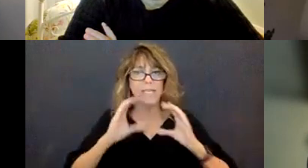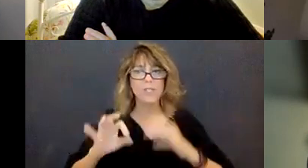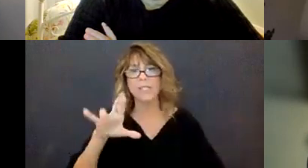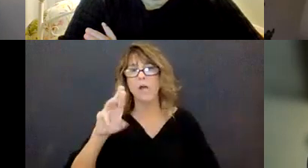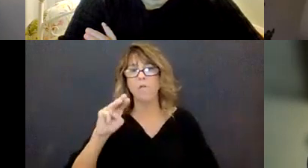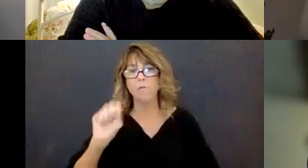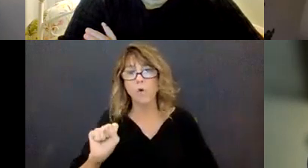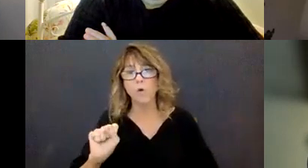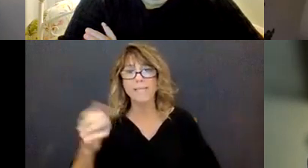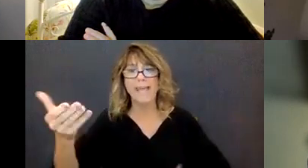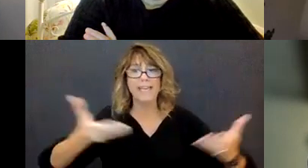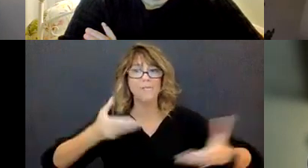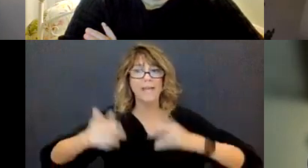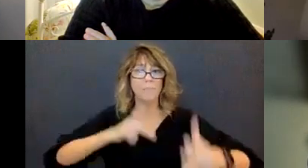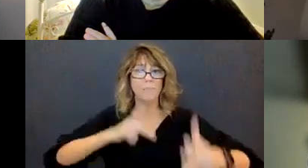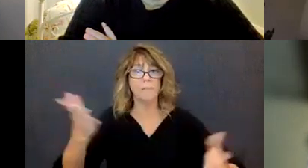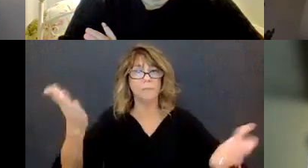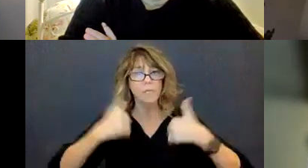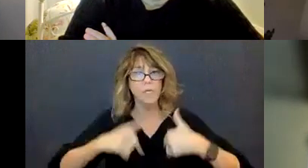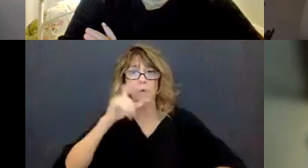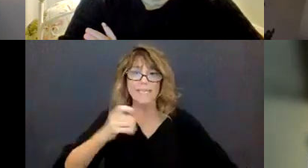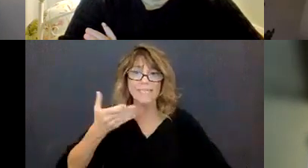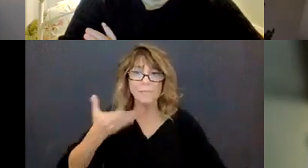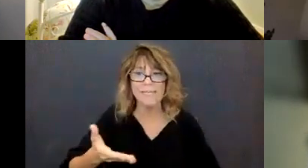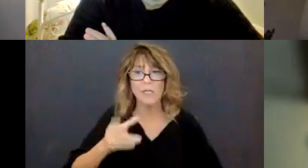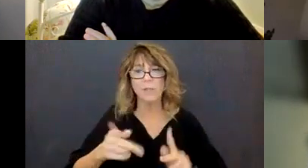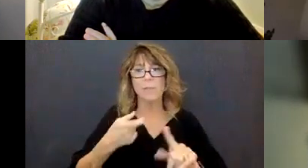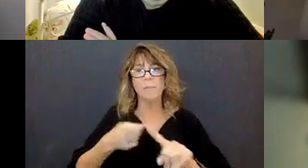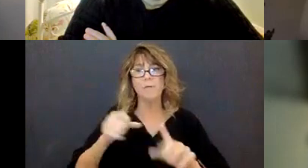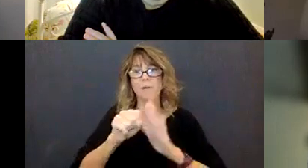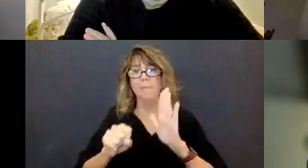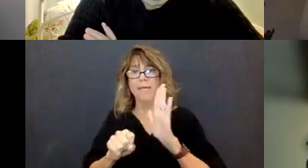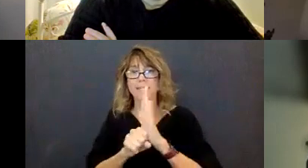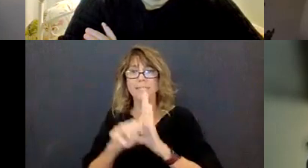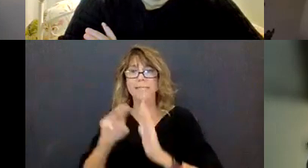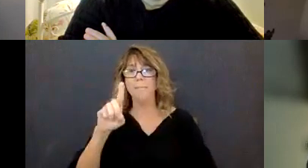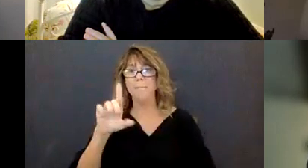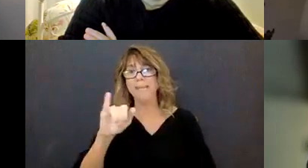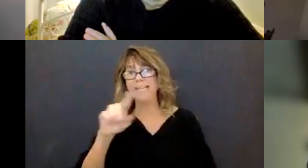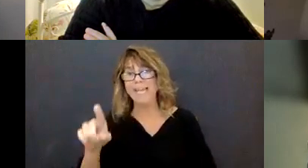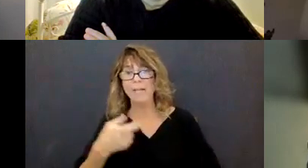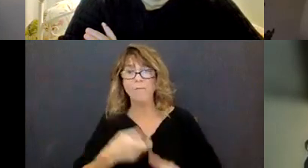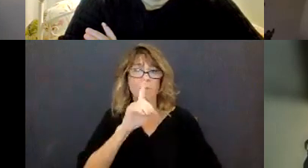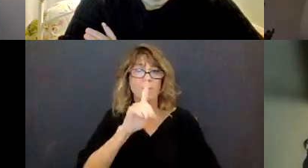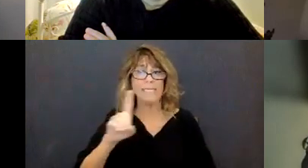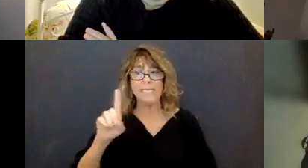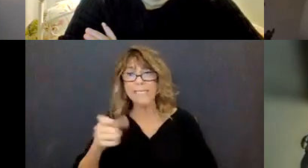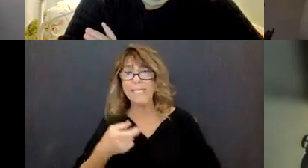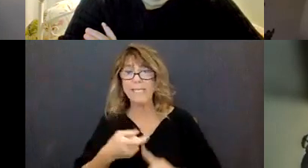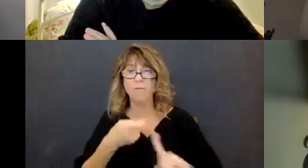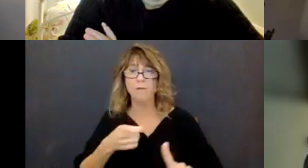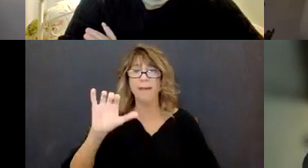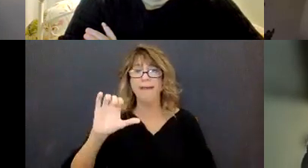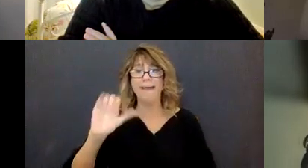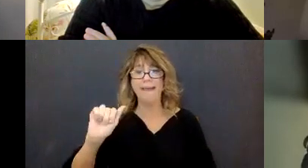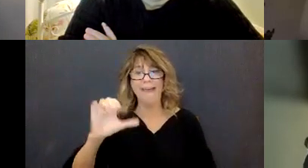people to the table that need to be there. The people from state Medicaid, from DDD, from Access, the healthcare plans, and some of our